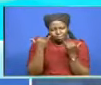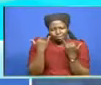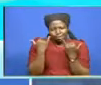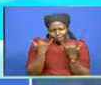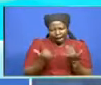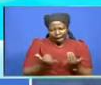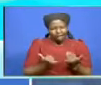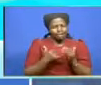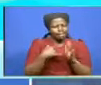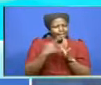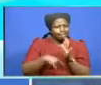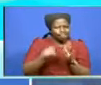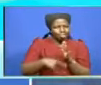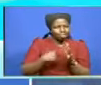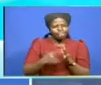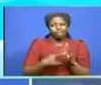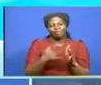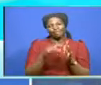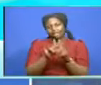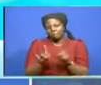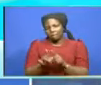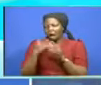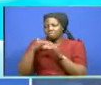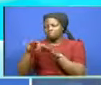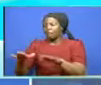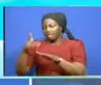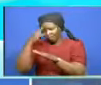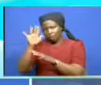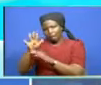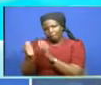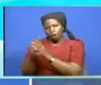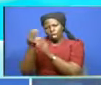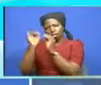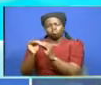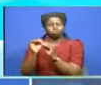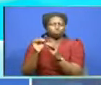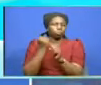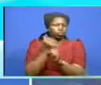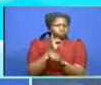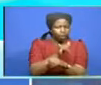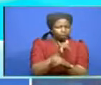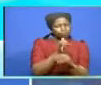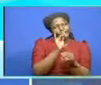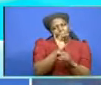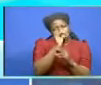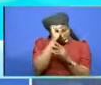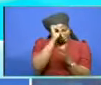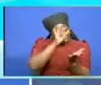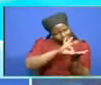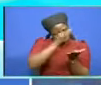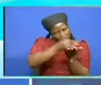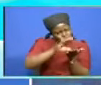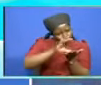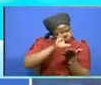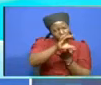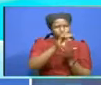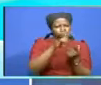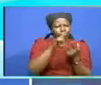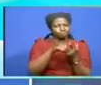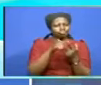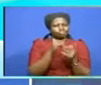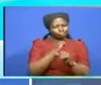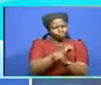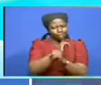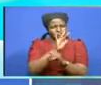market access for their finished products. To elevate this, they are calling on the government to set up a kitty to safeguard their businesses against